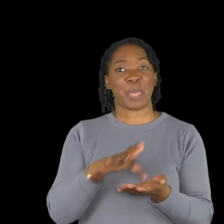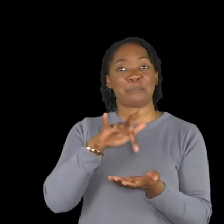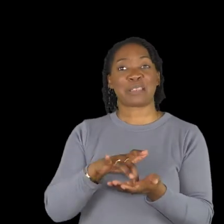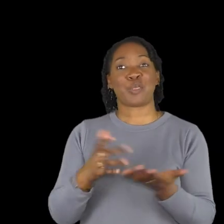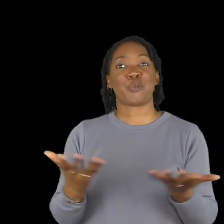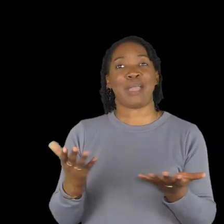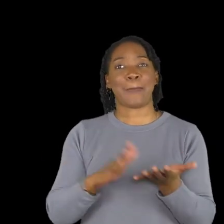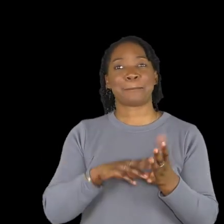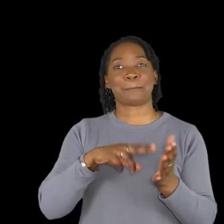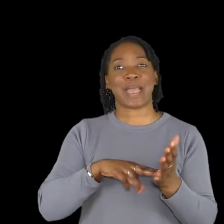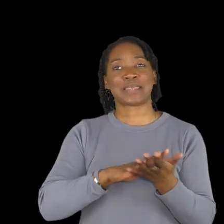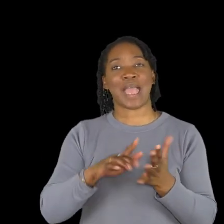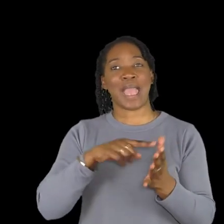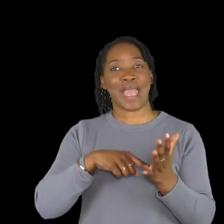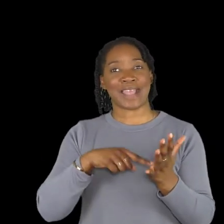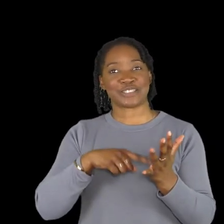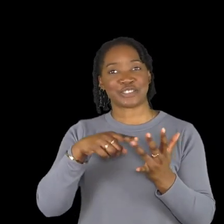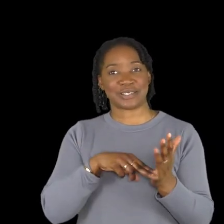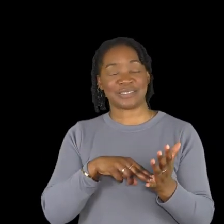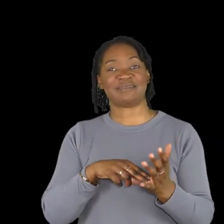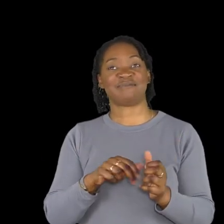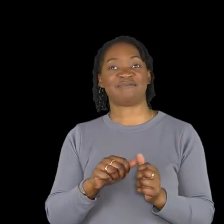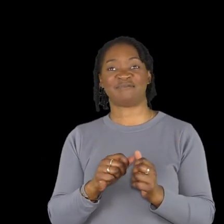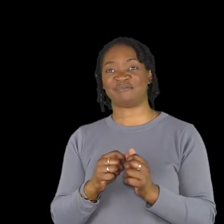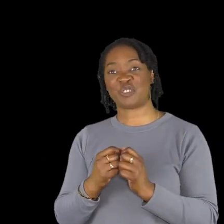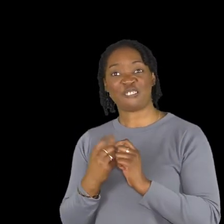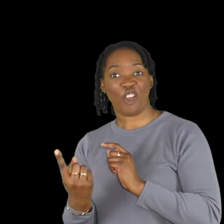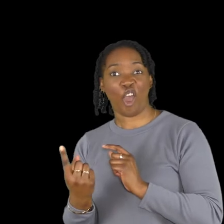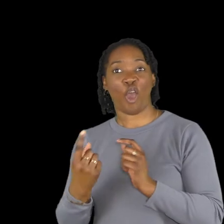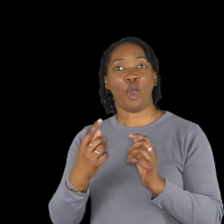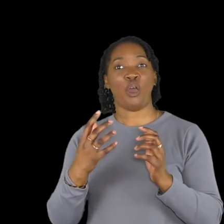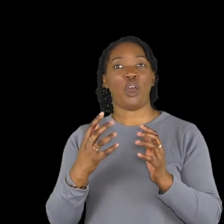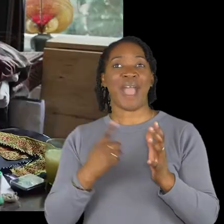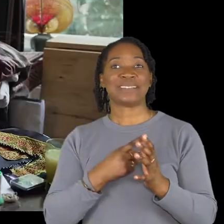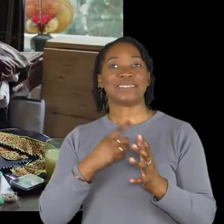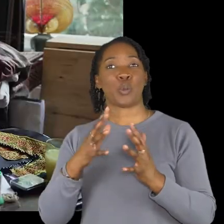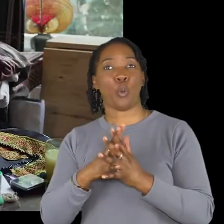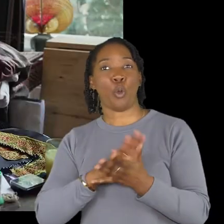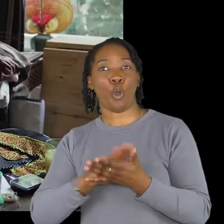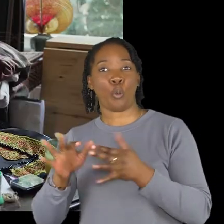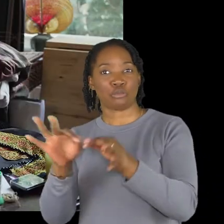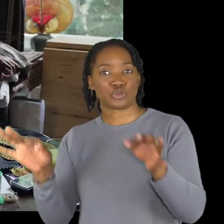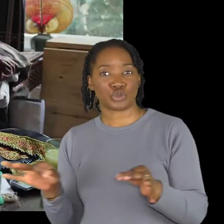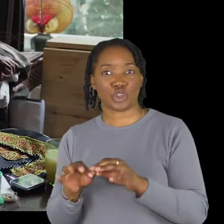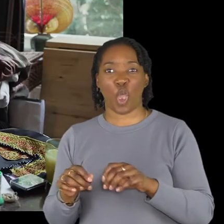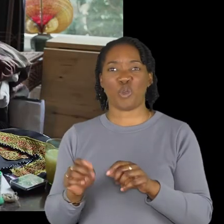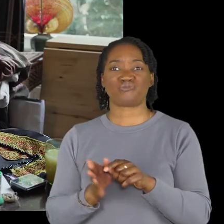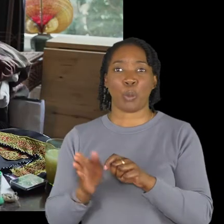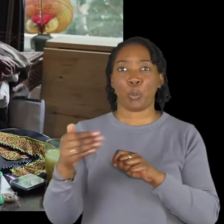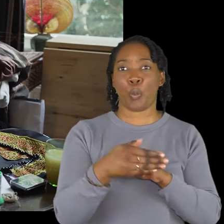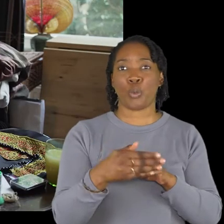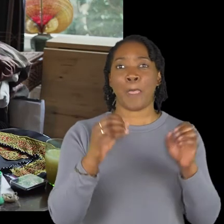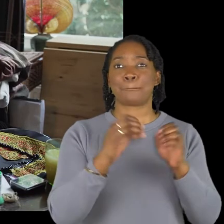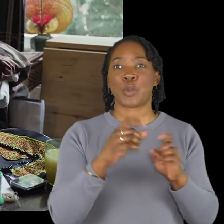was wonderful, two blocks away from Warhol's studio, around the corner from Bloomingdale's,